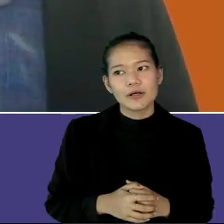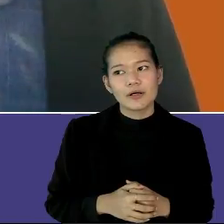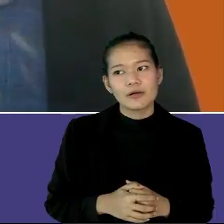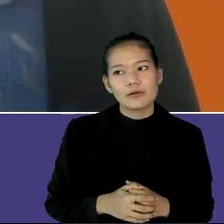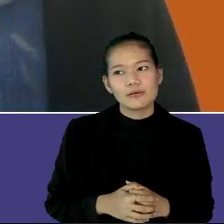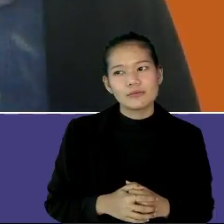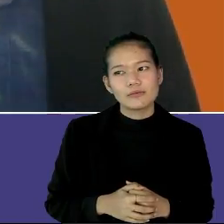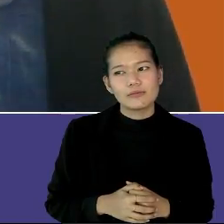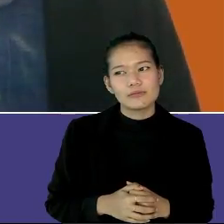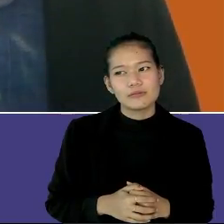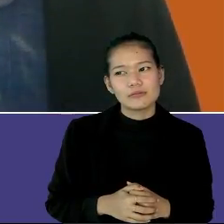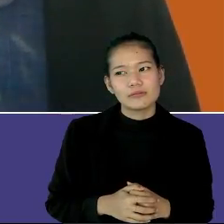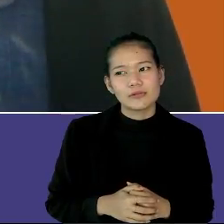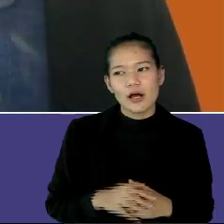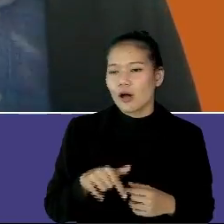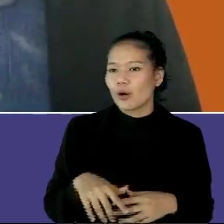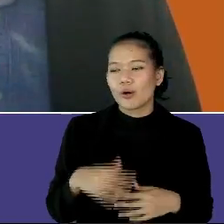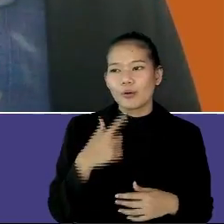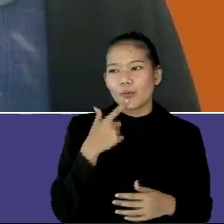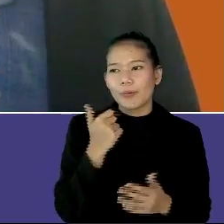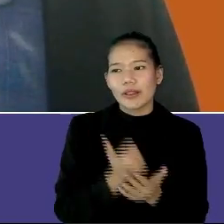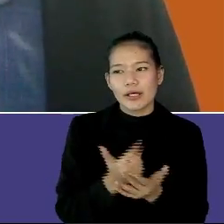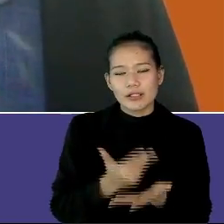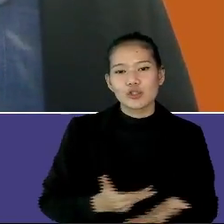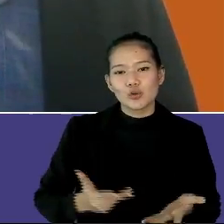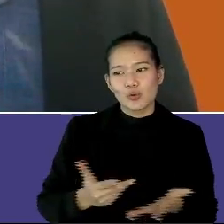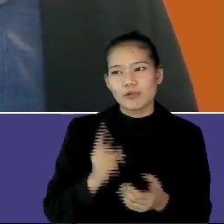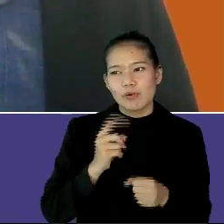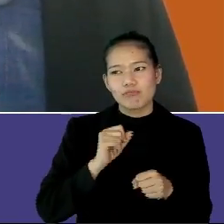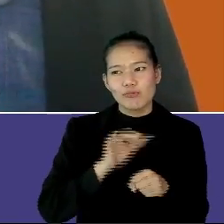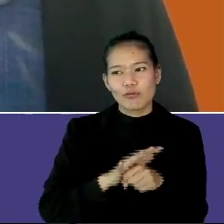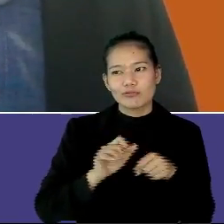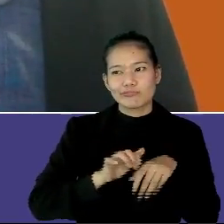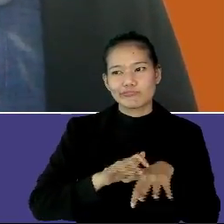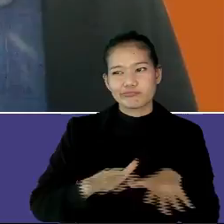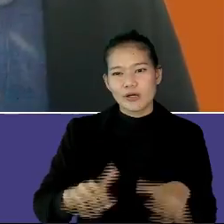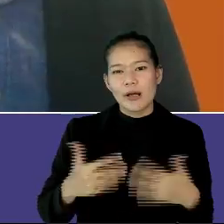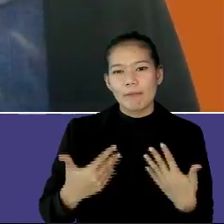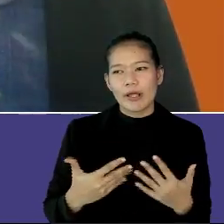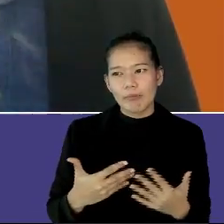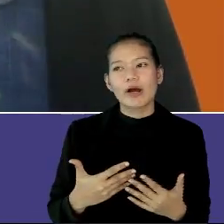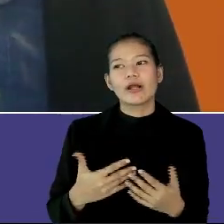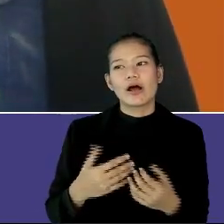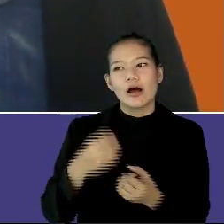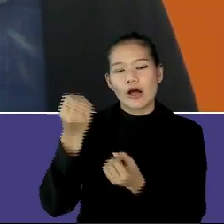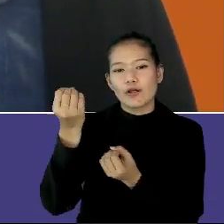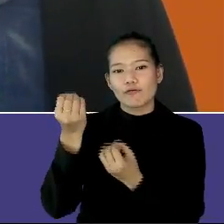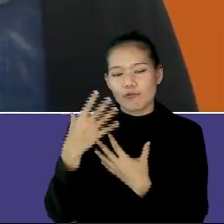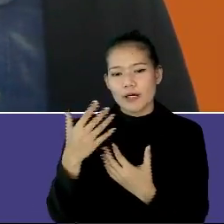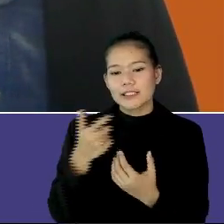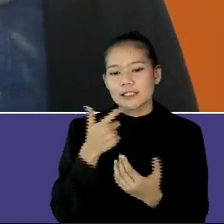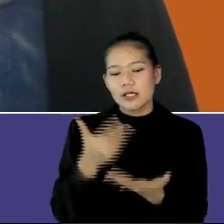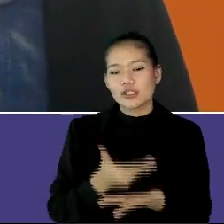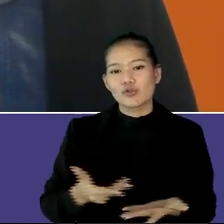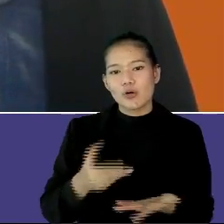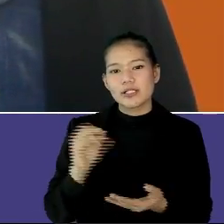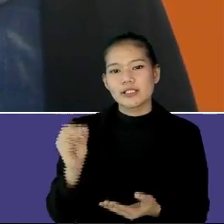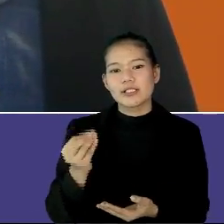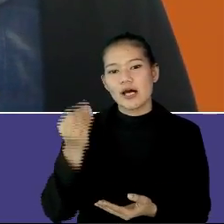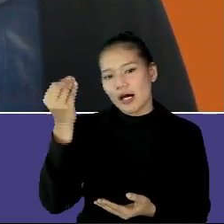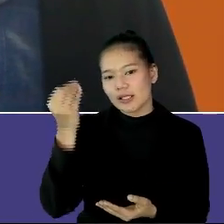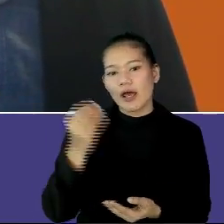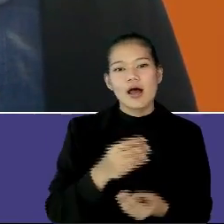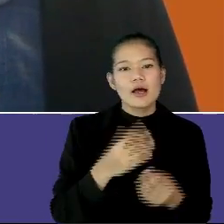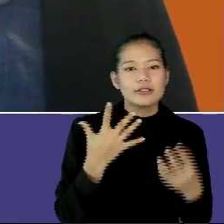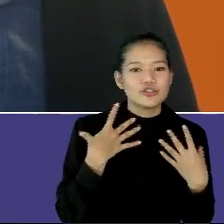critical phase of the pandemic after the awful death toll and pressure on the health system in Jakarta, other parts of Java and